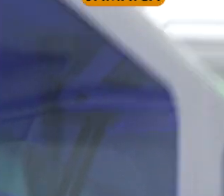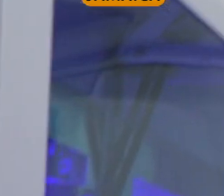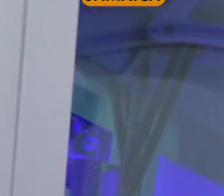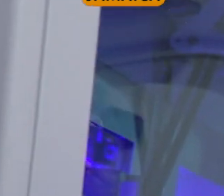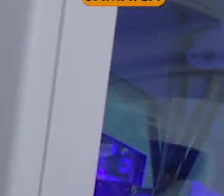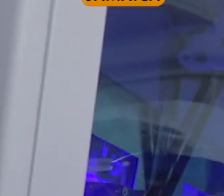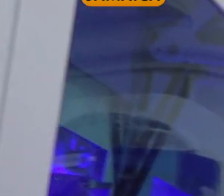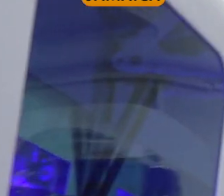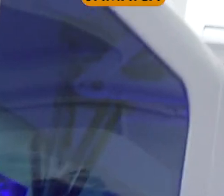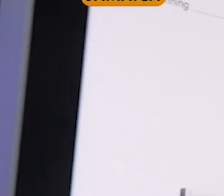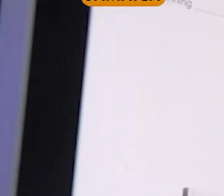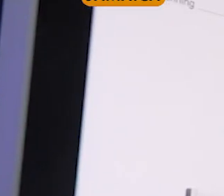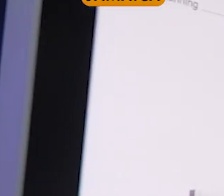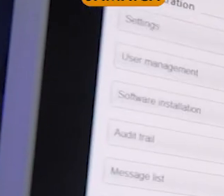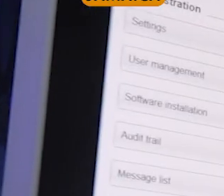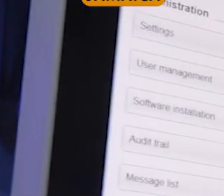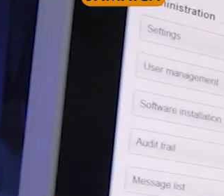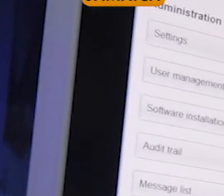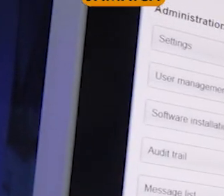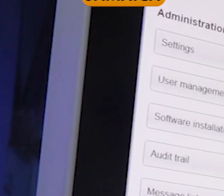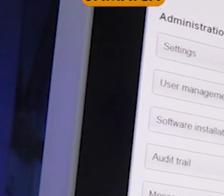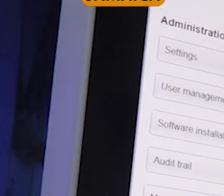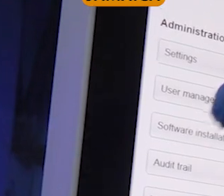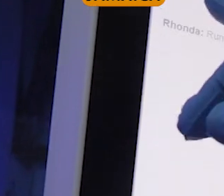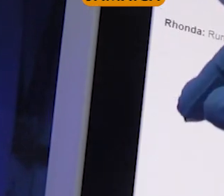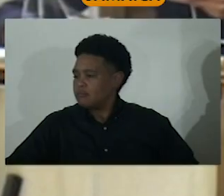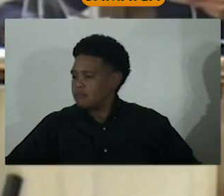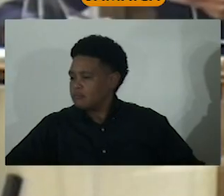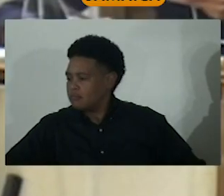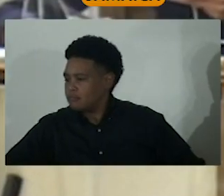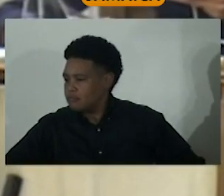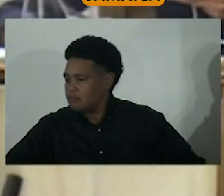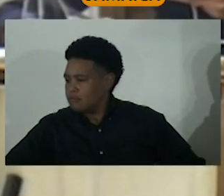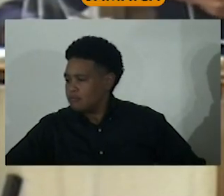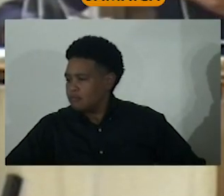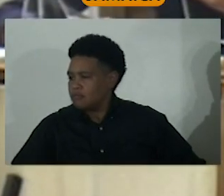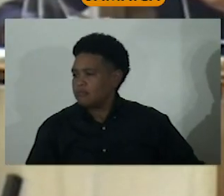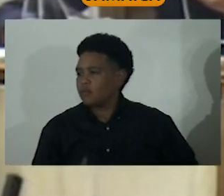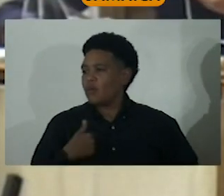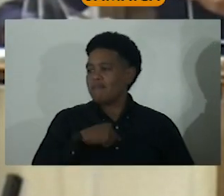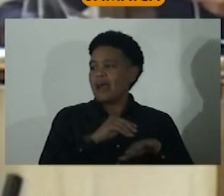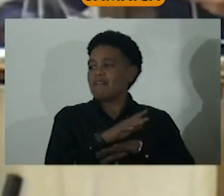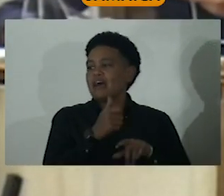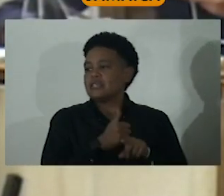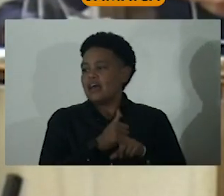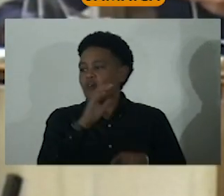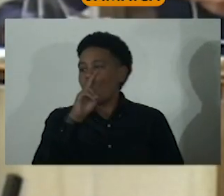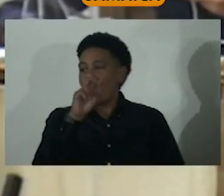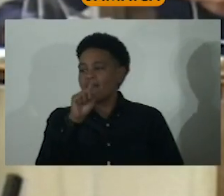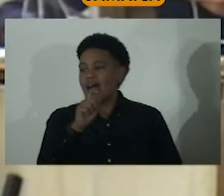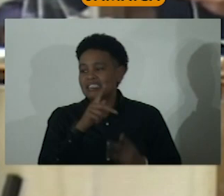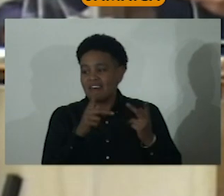Vaccine Global Access Facility, known as the COVAX facility. The country is set to receive between